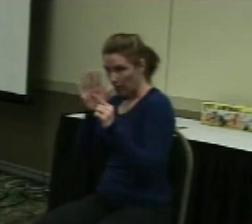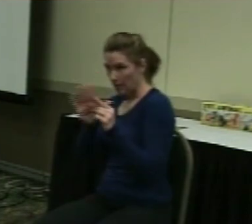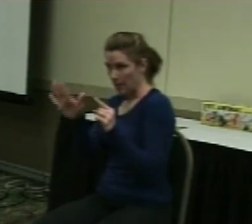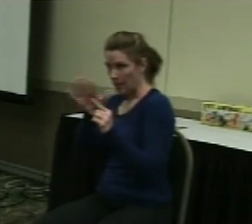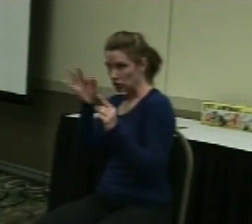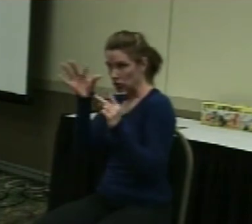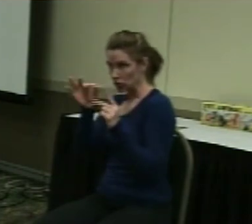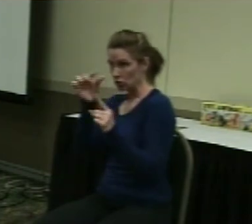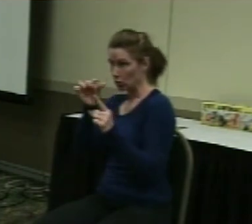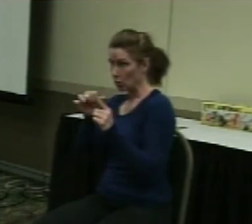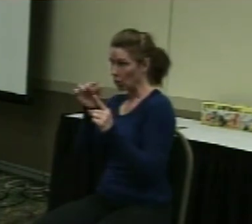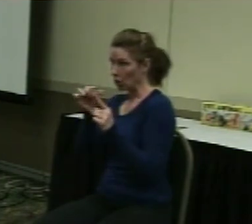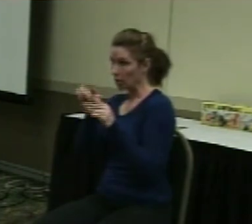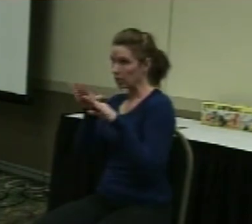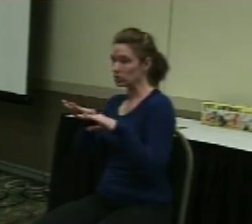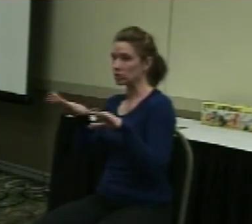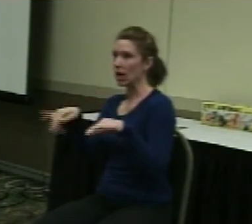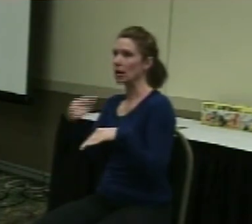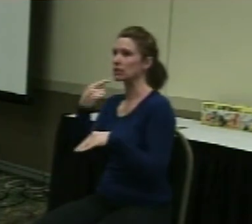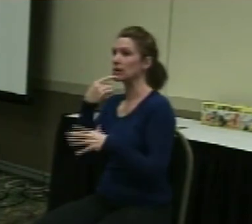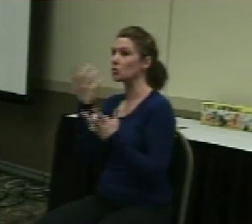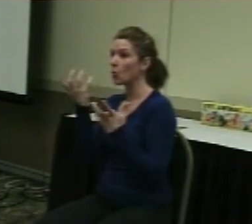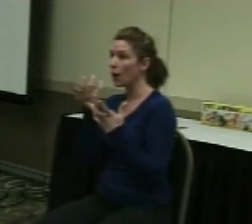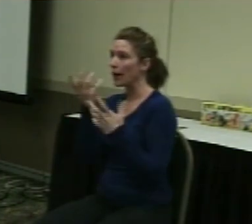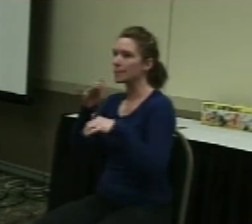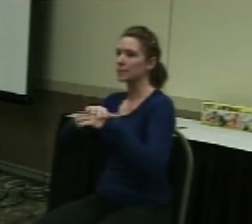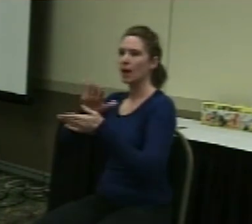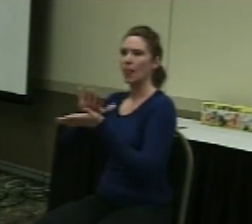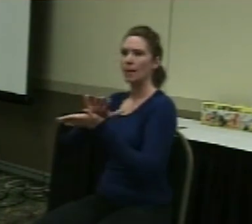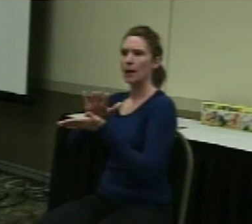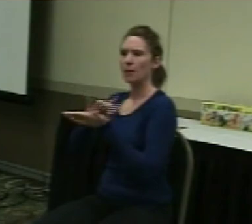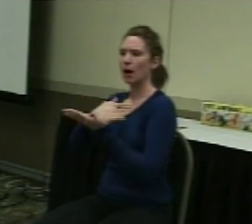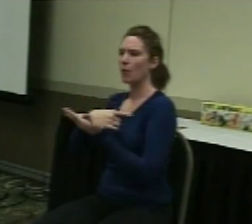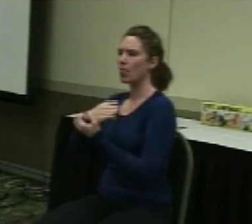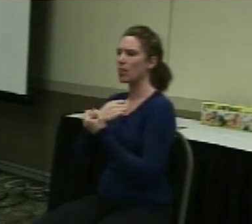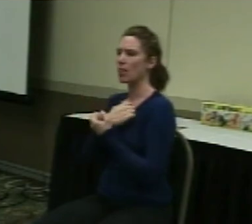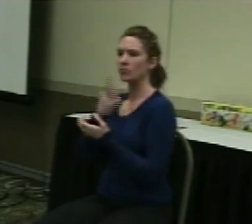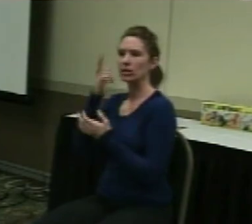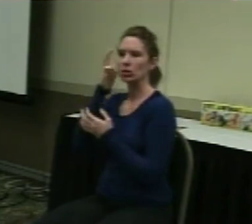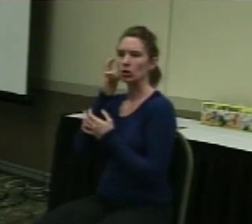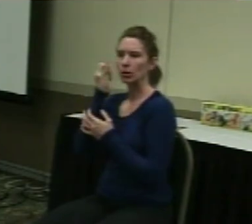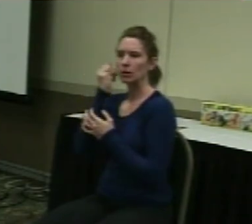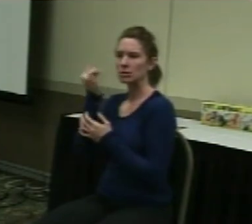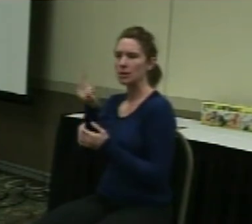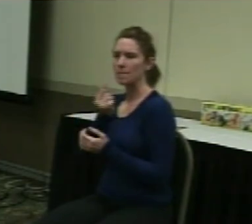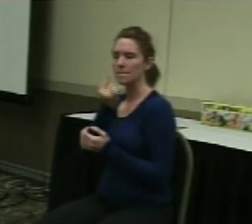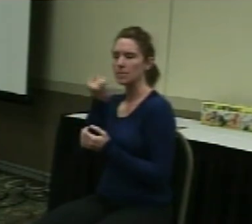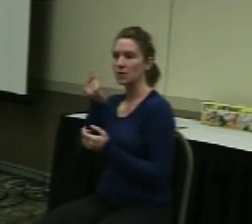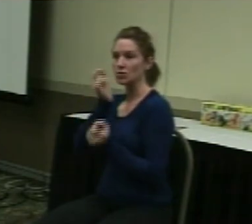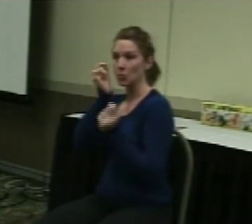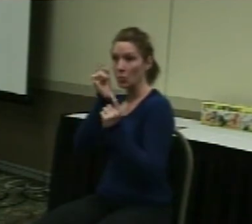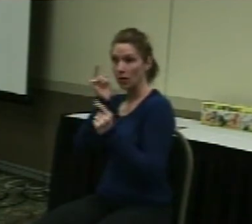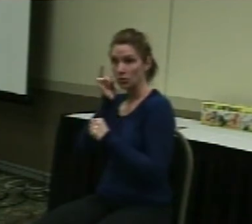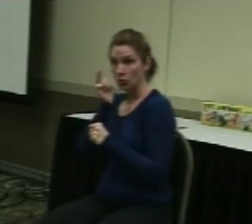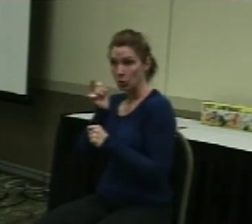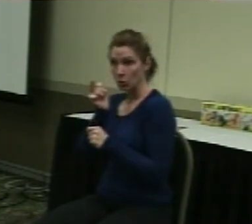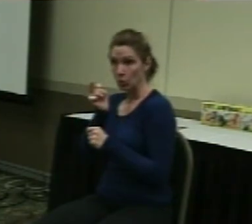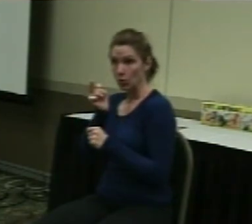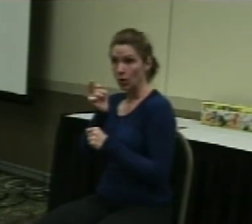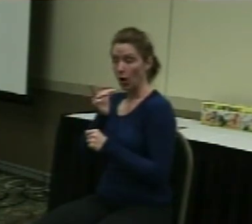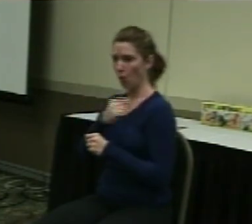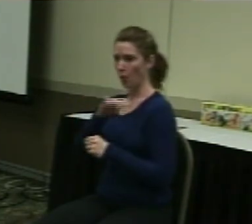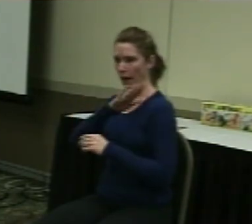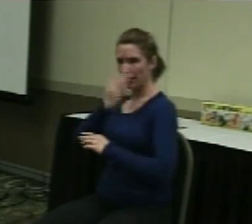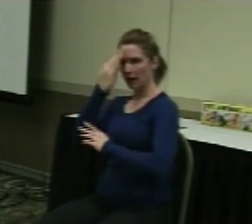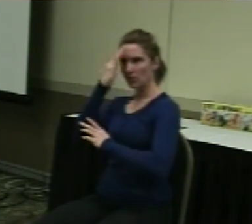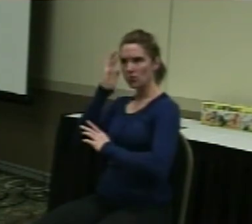word? On that sheet, I would love to hear if there's something that surprises you. Oh, I never